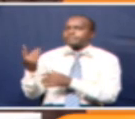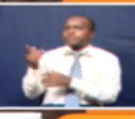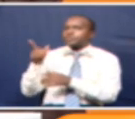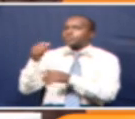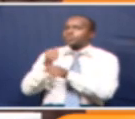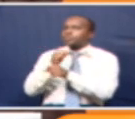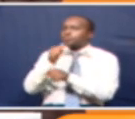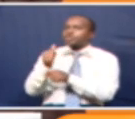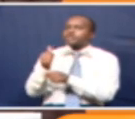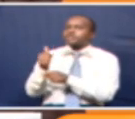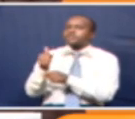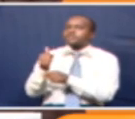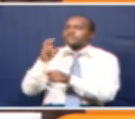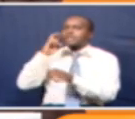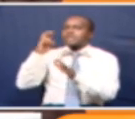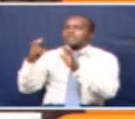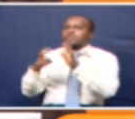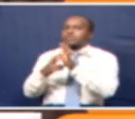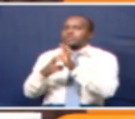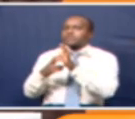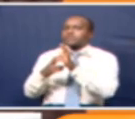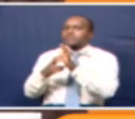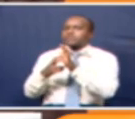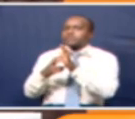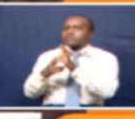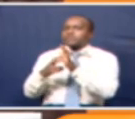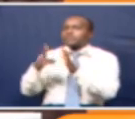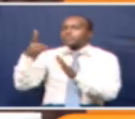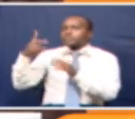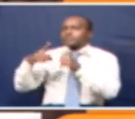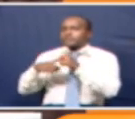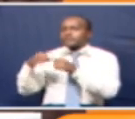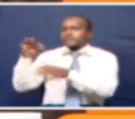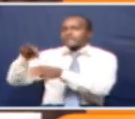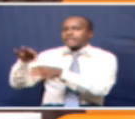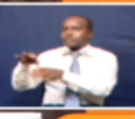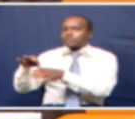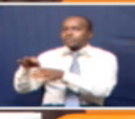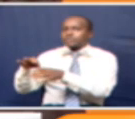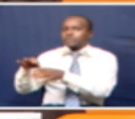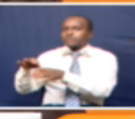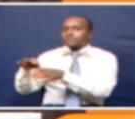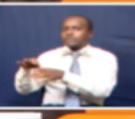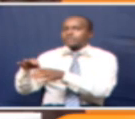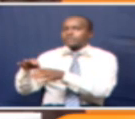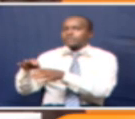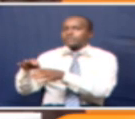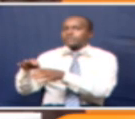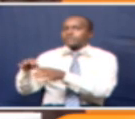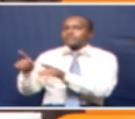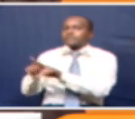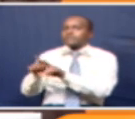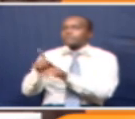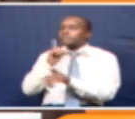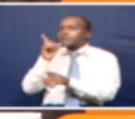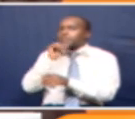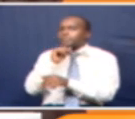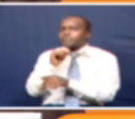not recognize the October 26th election. You've said that again. You've actually also said